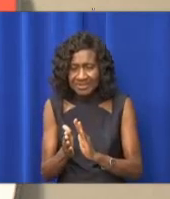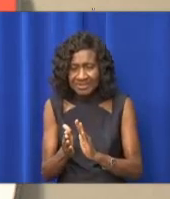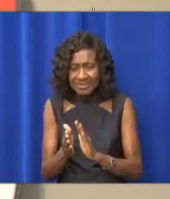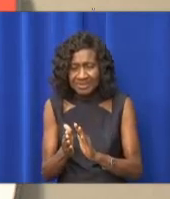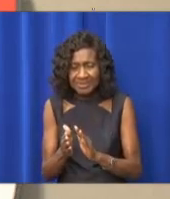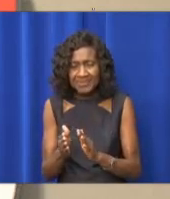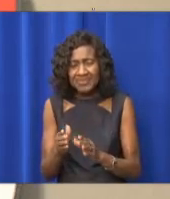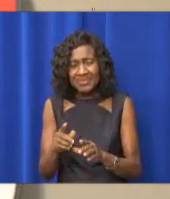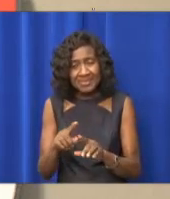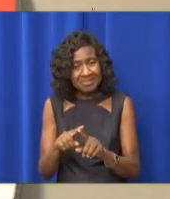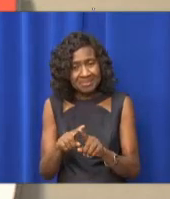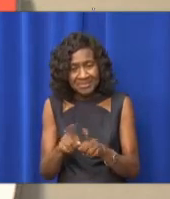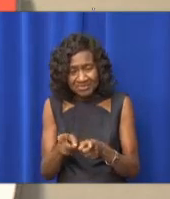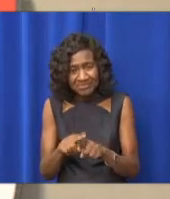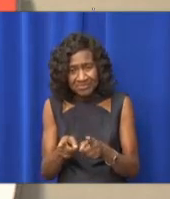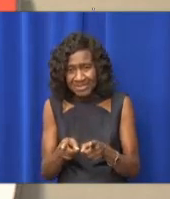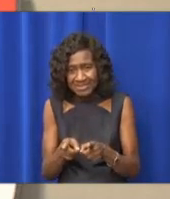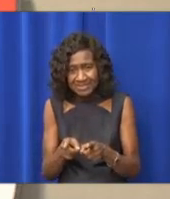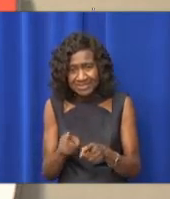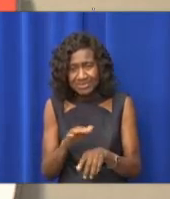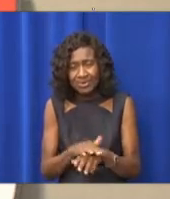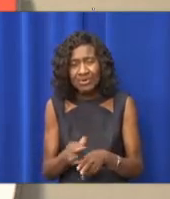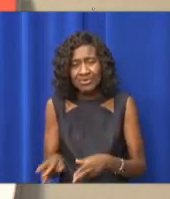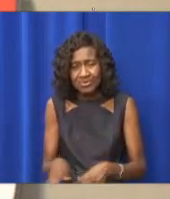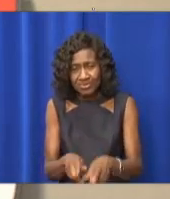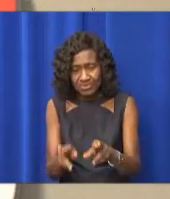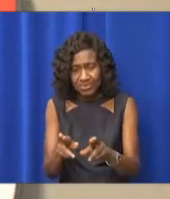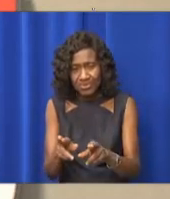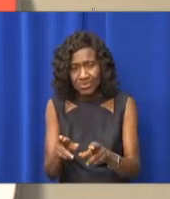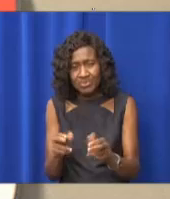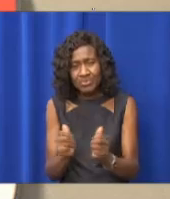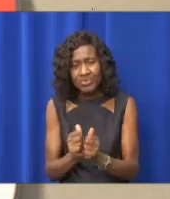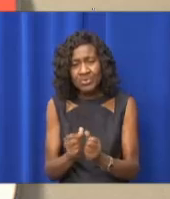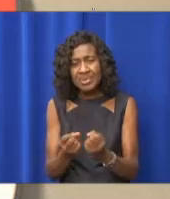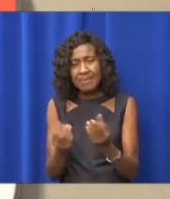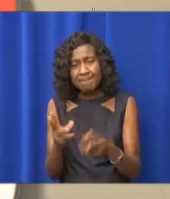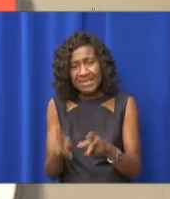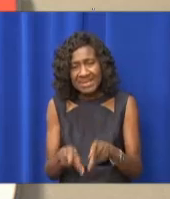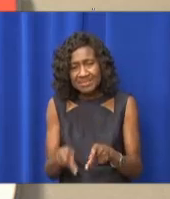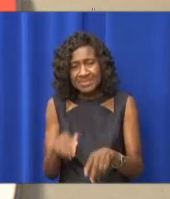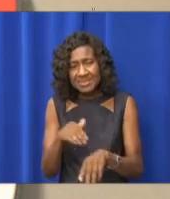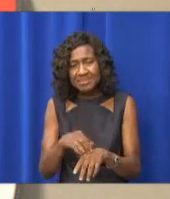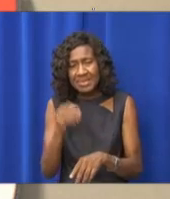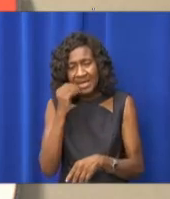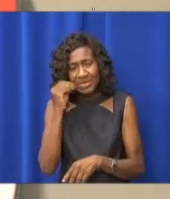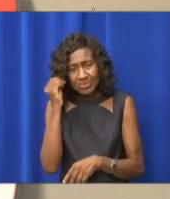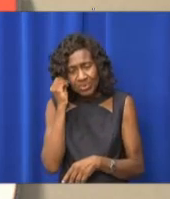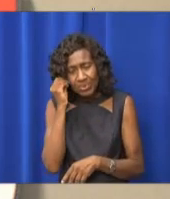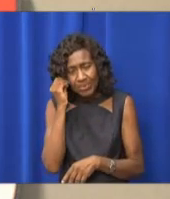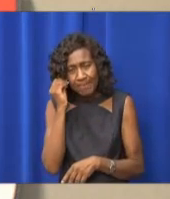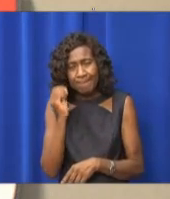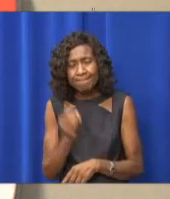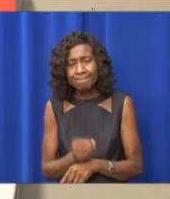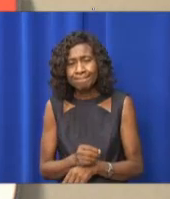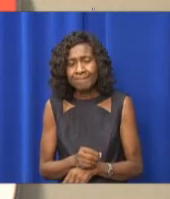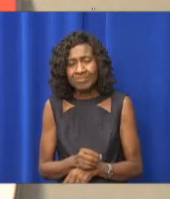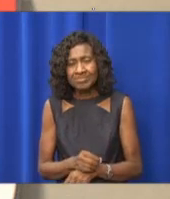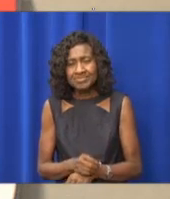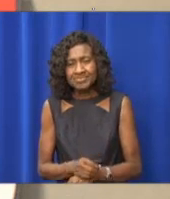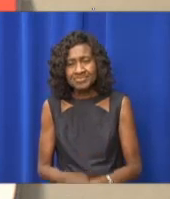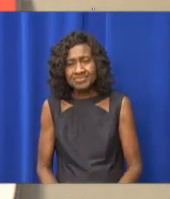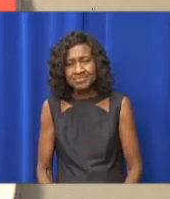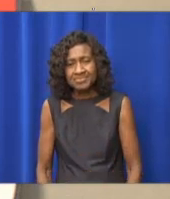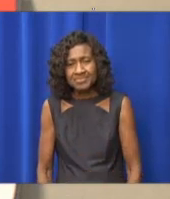servants getting to work with many more of them at home will certainly help us to handle that better in the